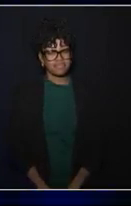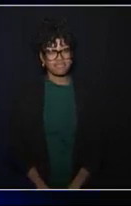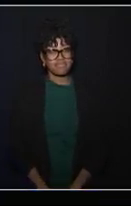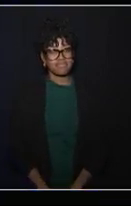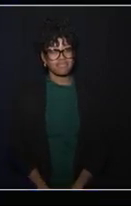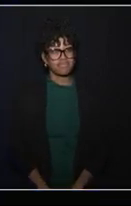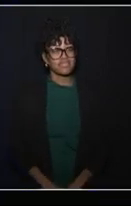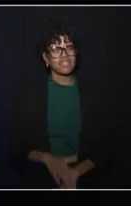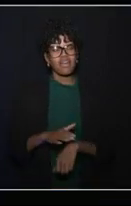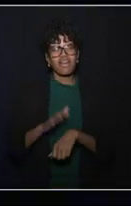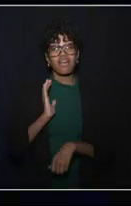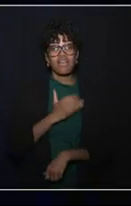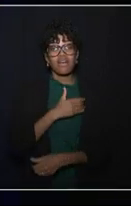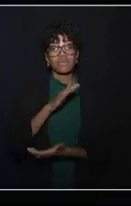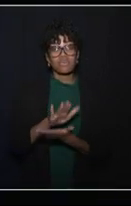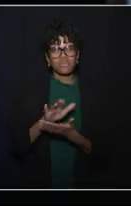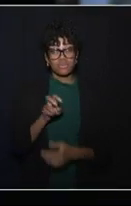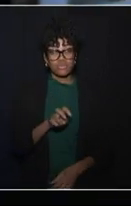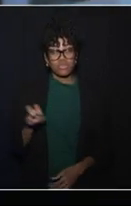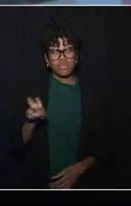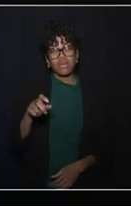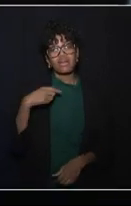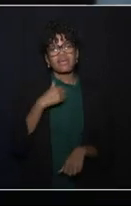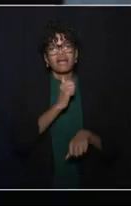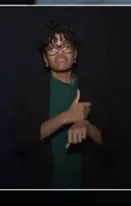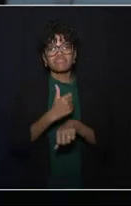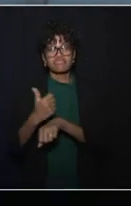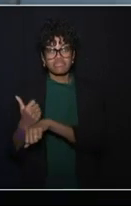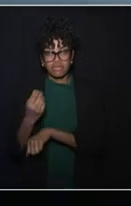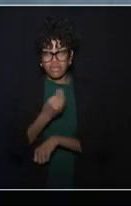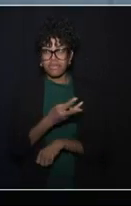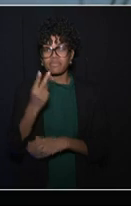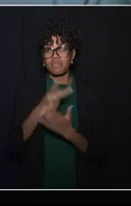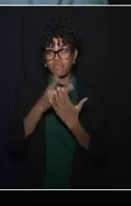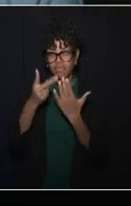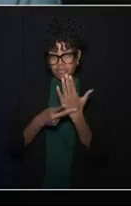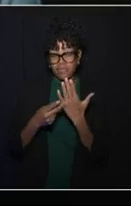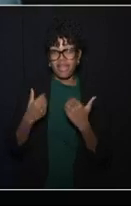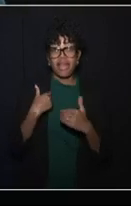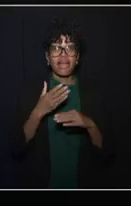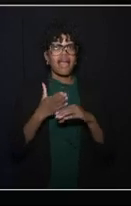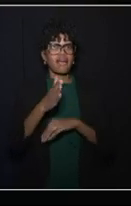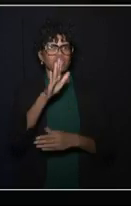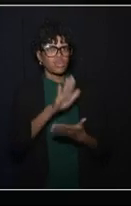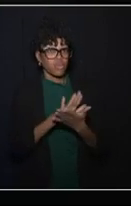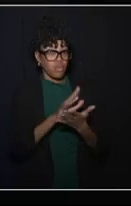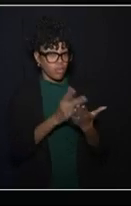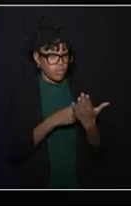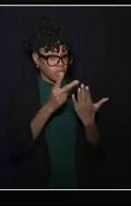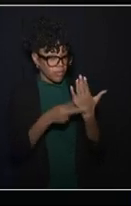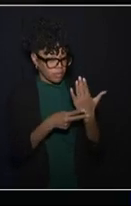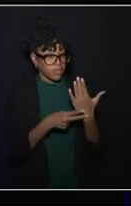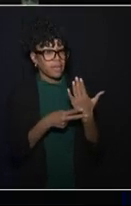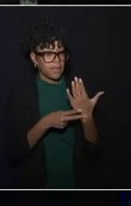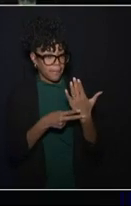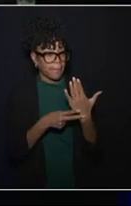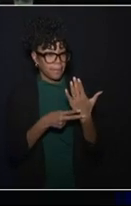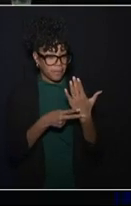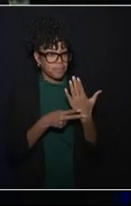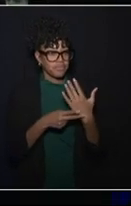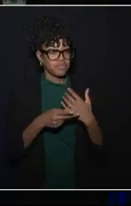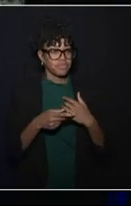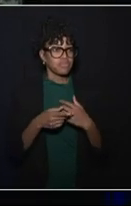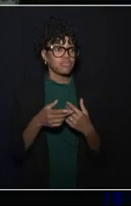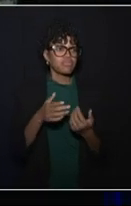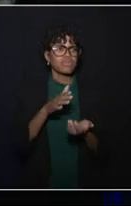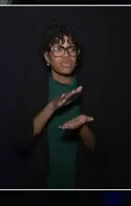On our school's journey, we implemented quite a few programs. We had our after-school program, which we call Sourcet, where we worked with scholars academically. We